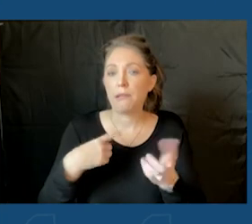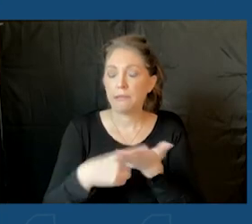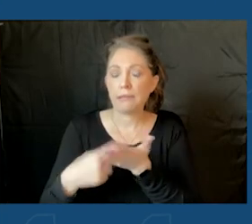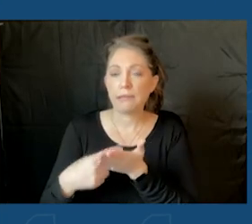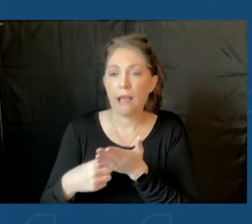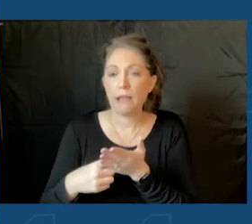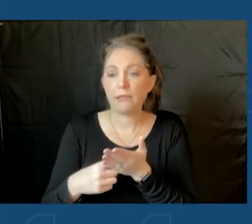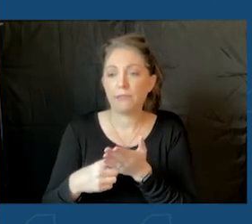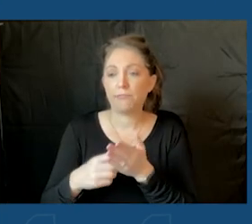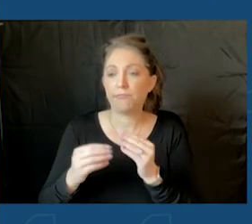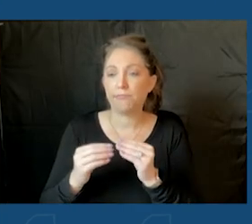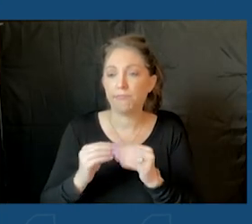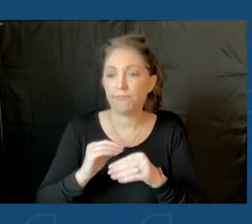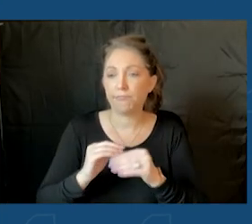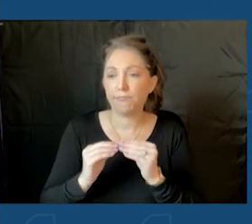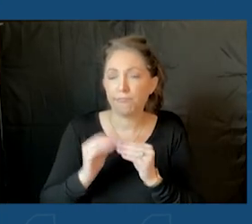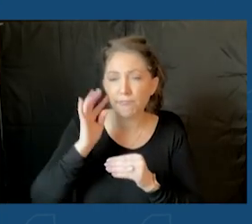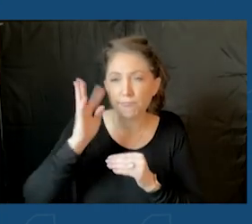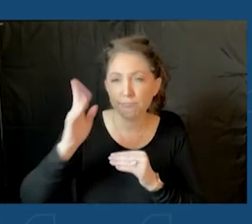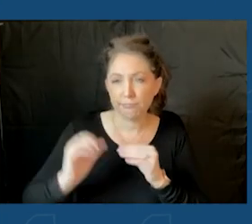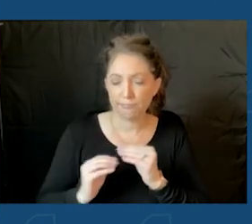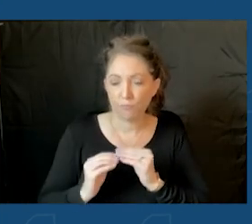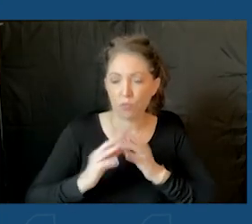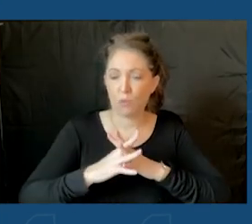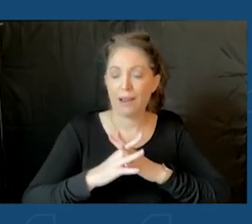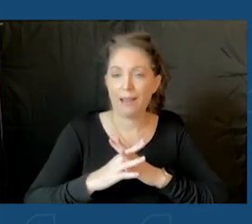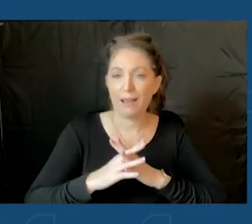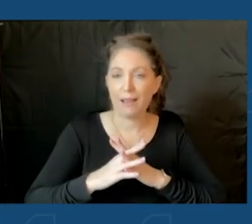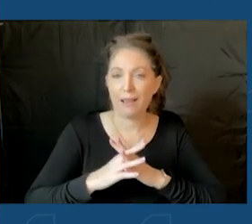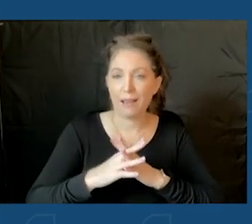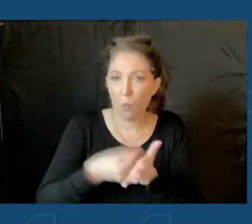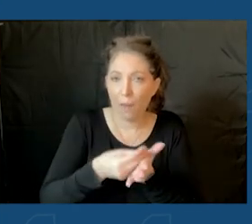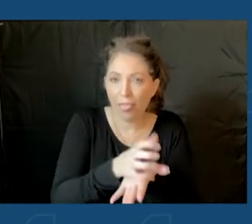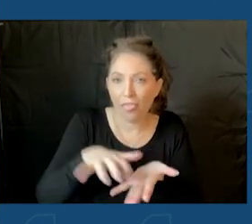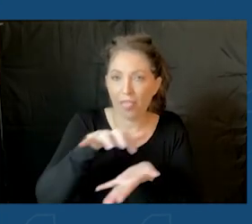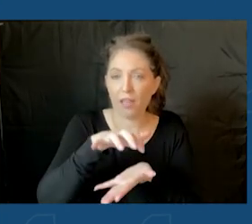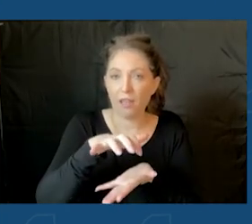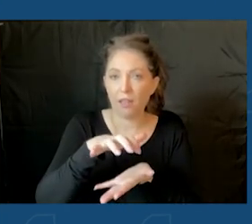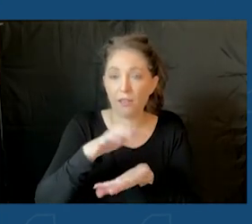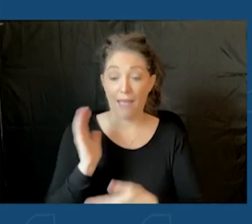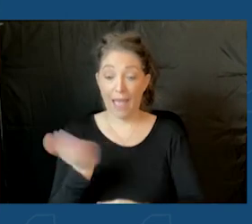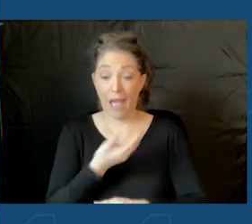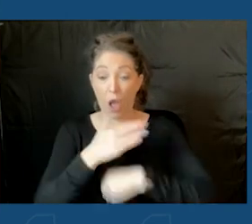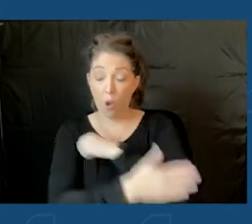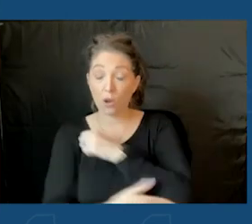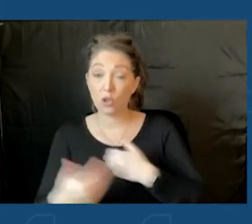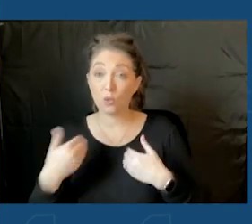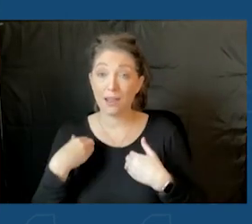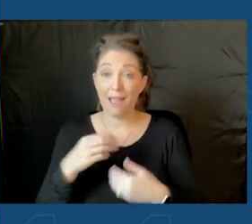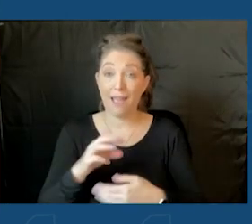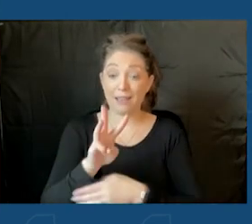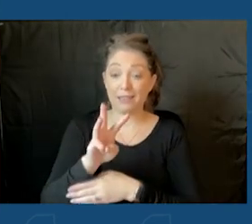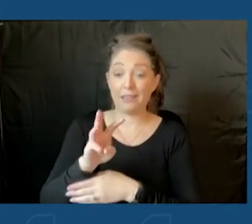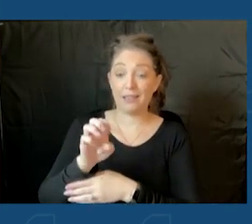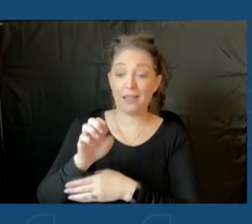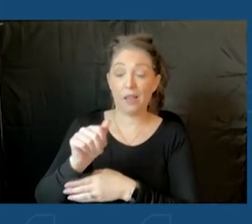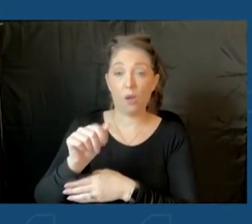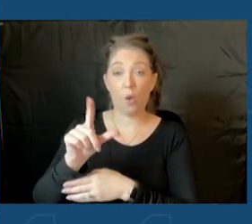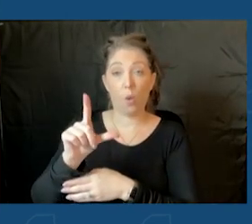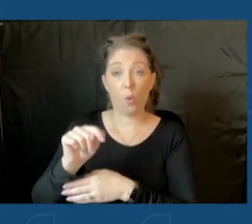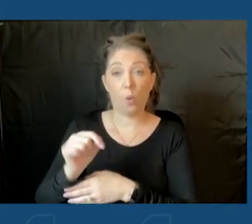one of the things that we have a huge wealth gap in our country, we said that when we talked about